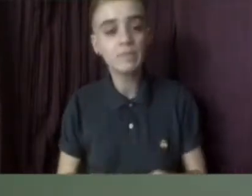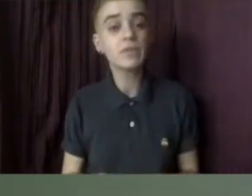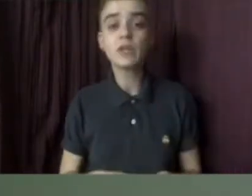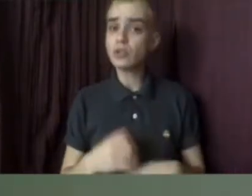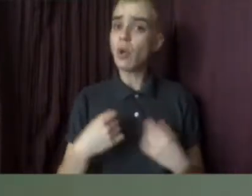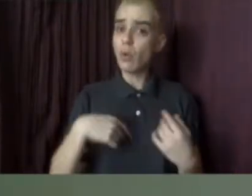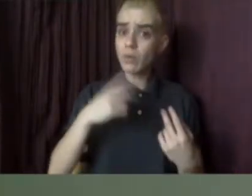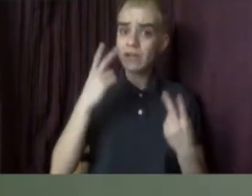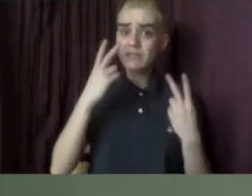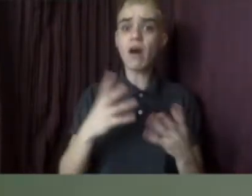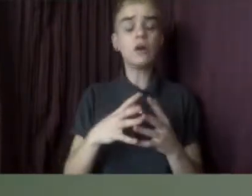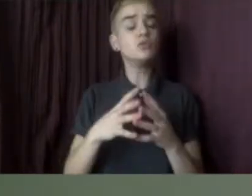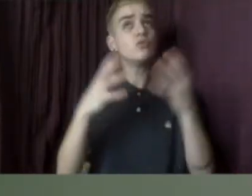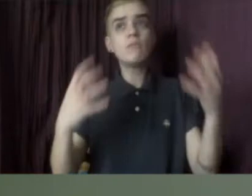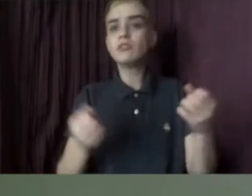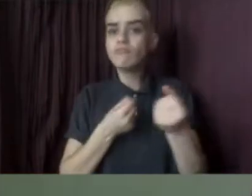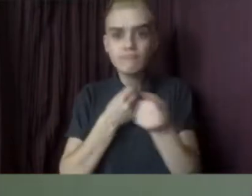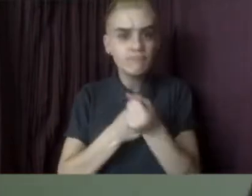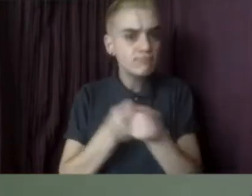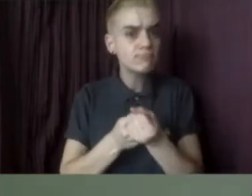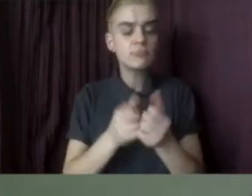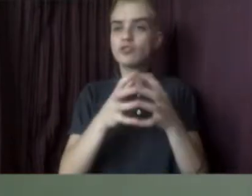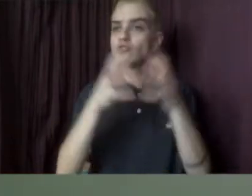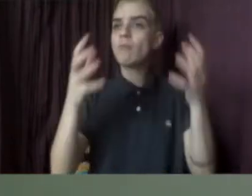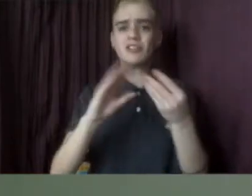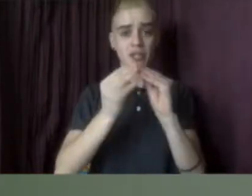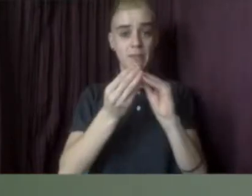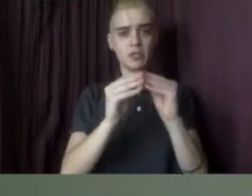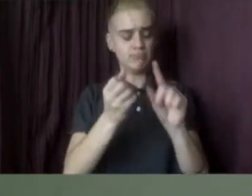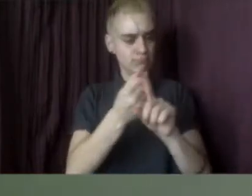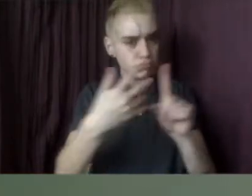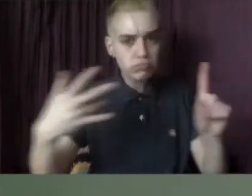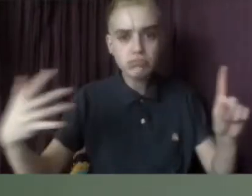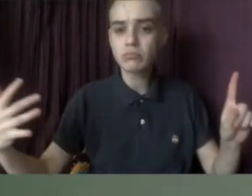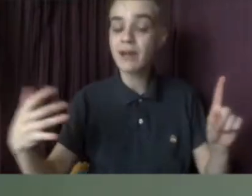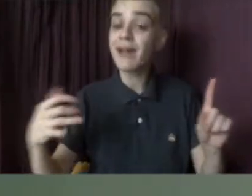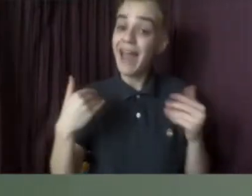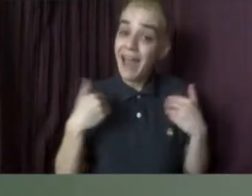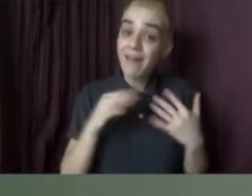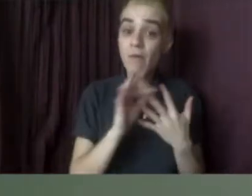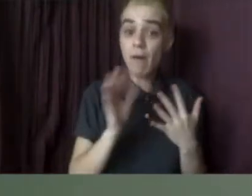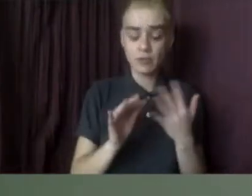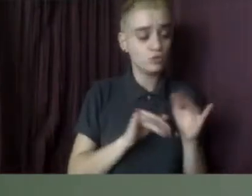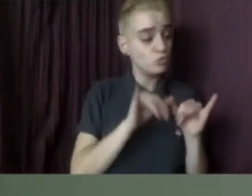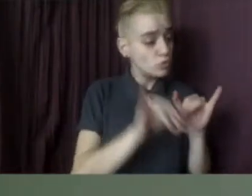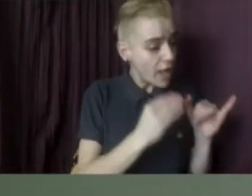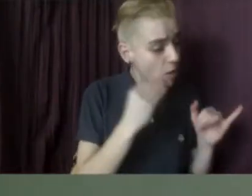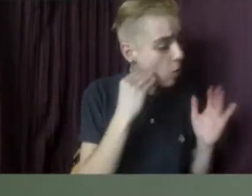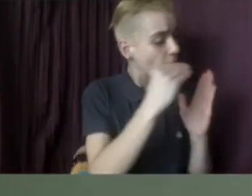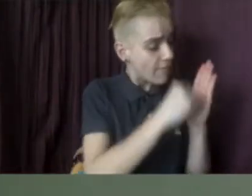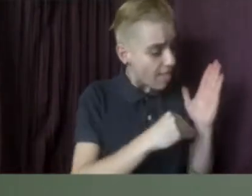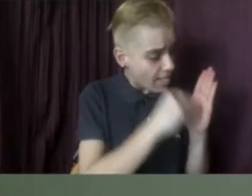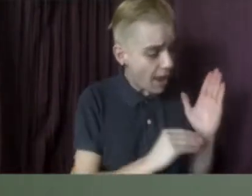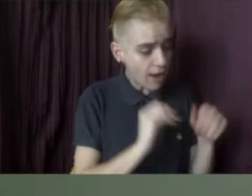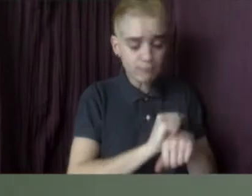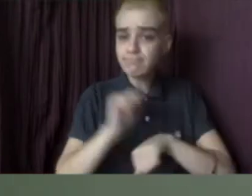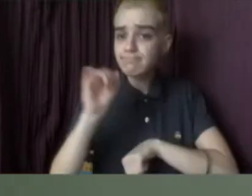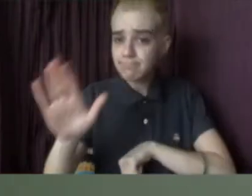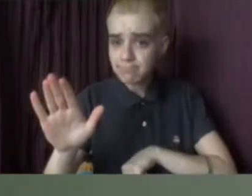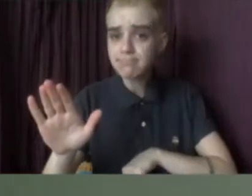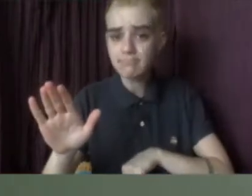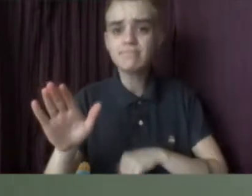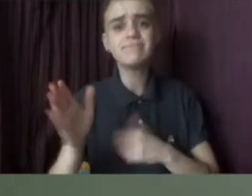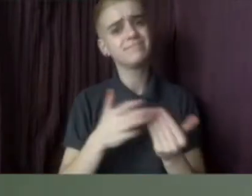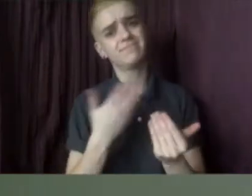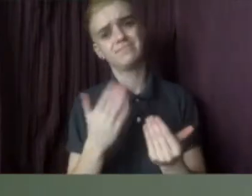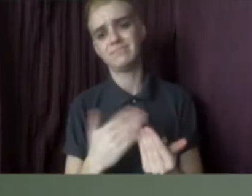down substantially. We also in Georgia, we got some new machines. And that was a whole nother part of the problem,